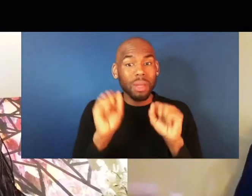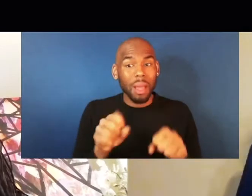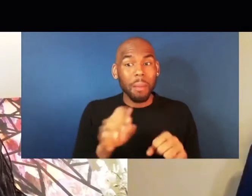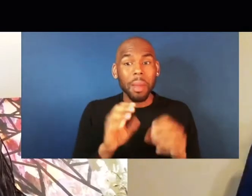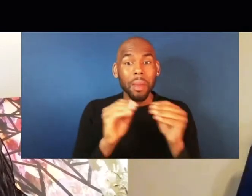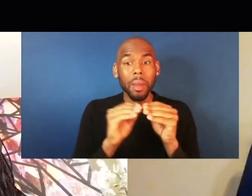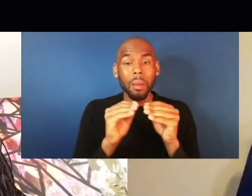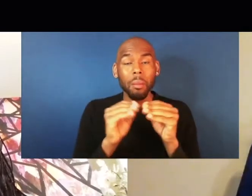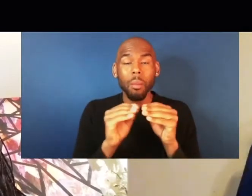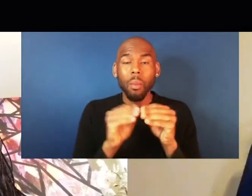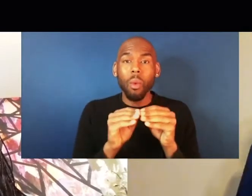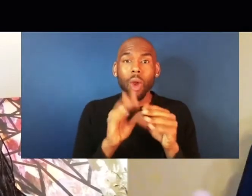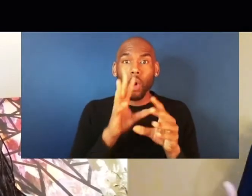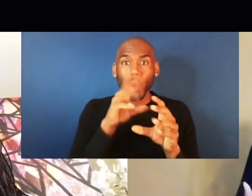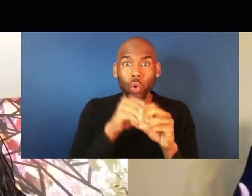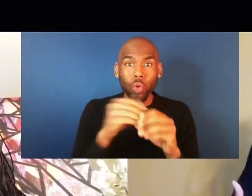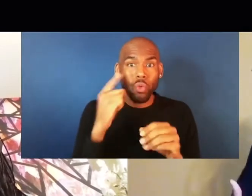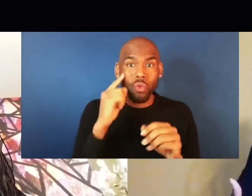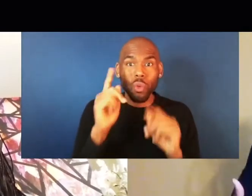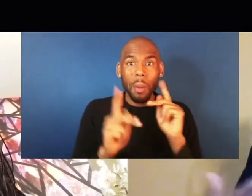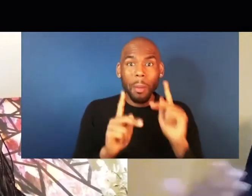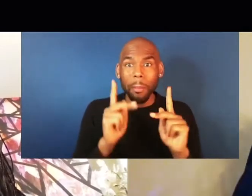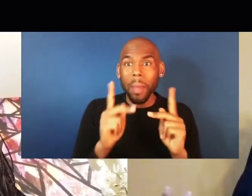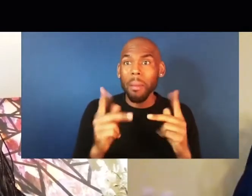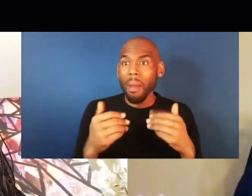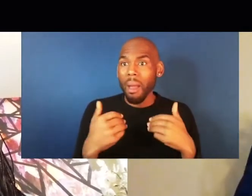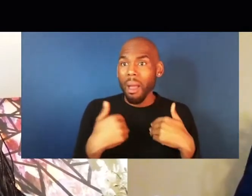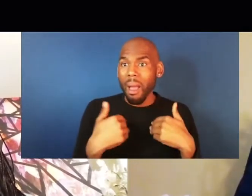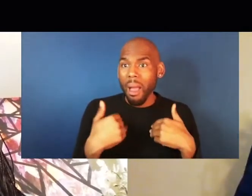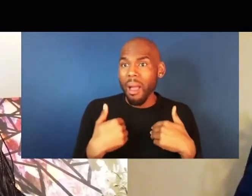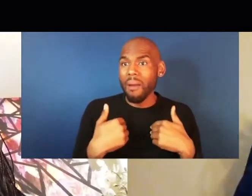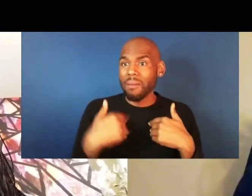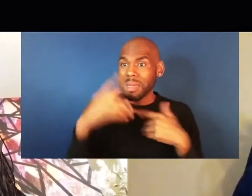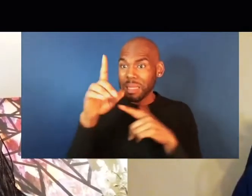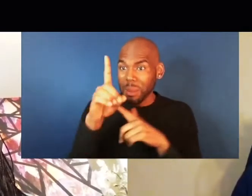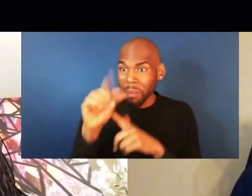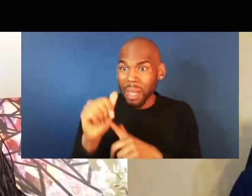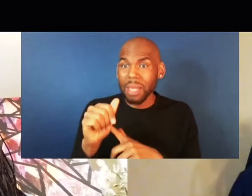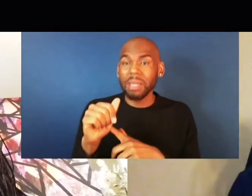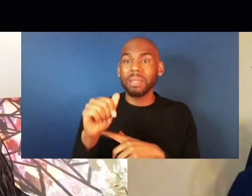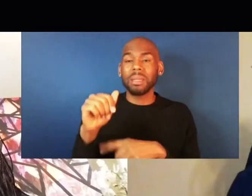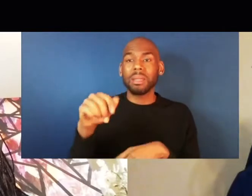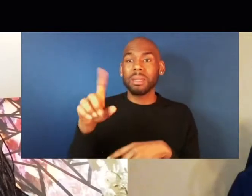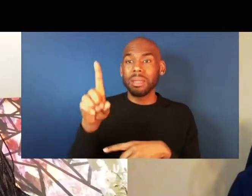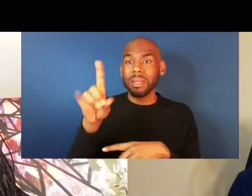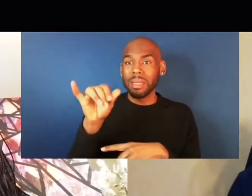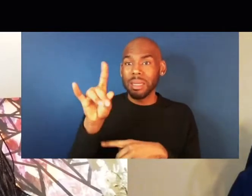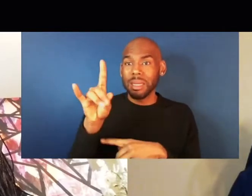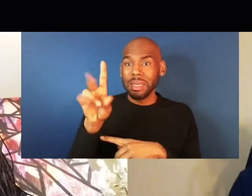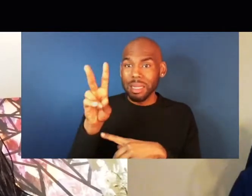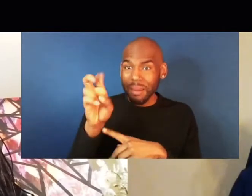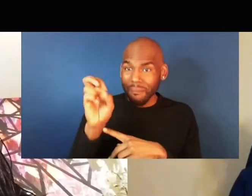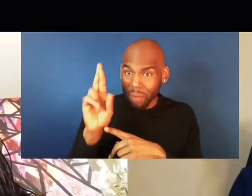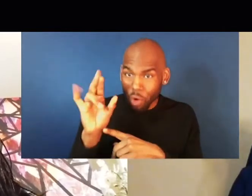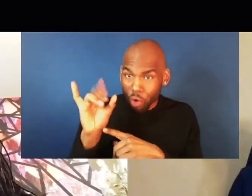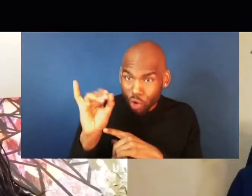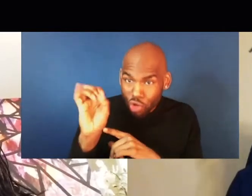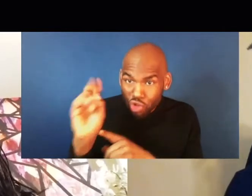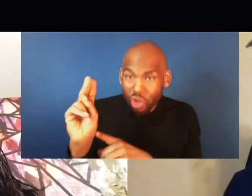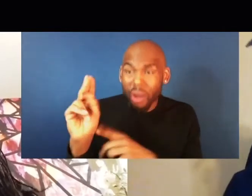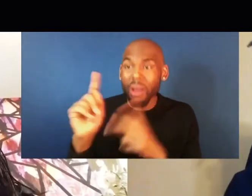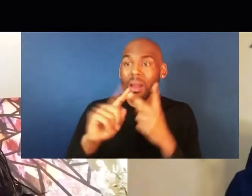who have physical disability, neurodivergent, and chronically ill? No, great question. And again, I think